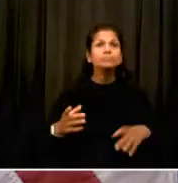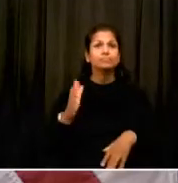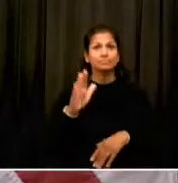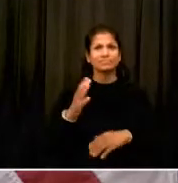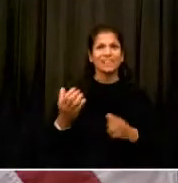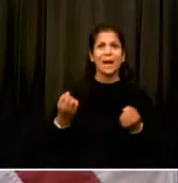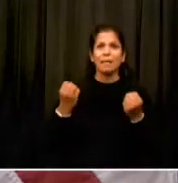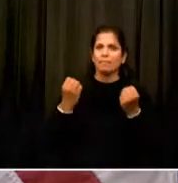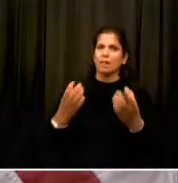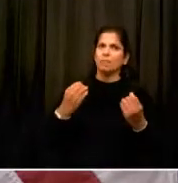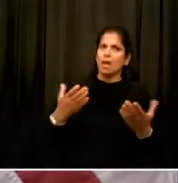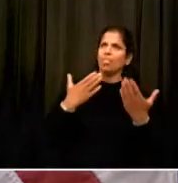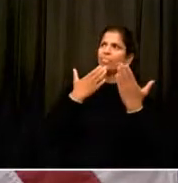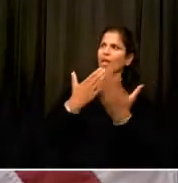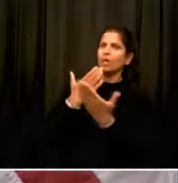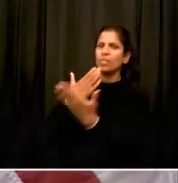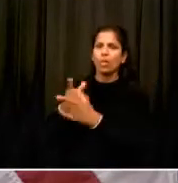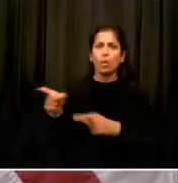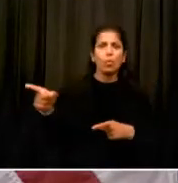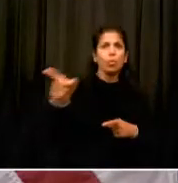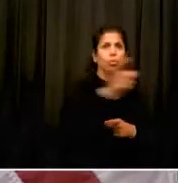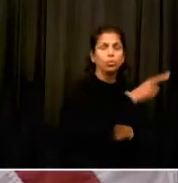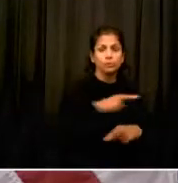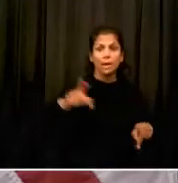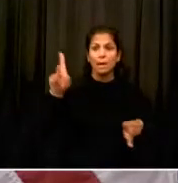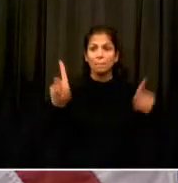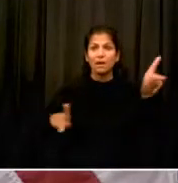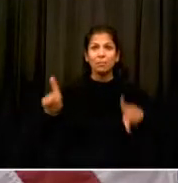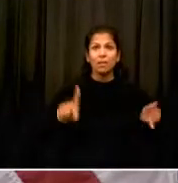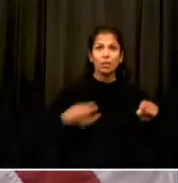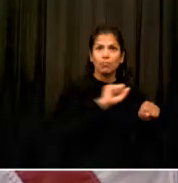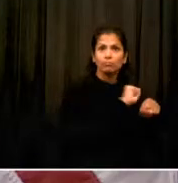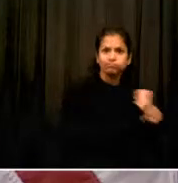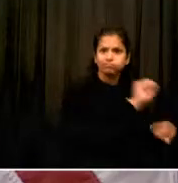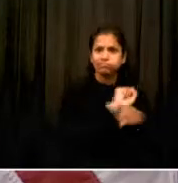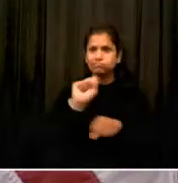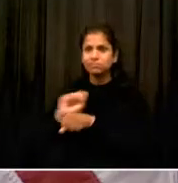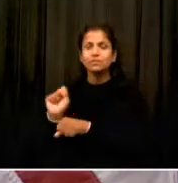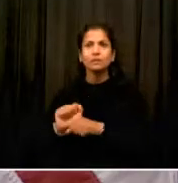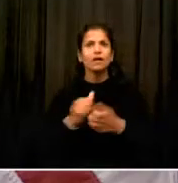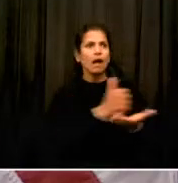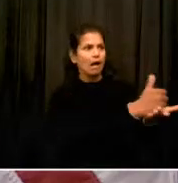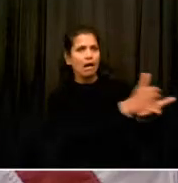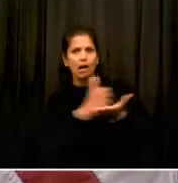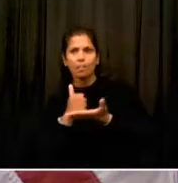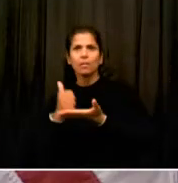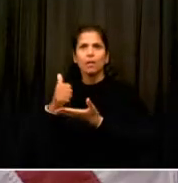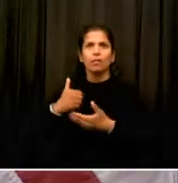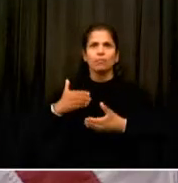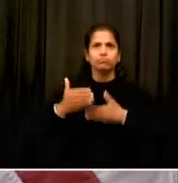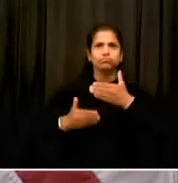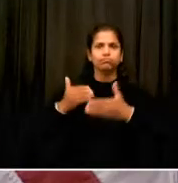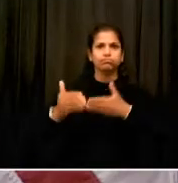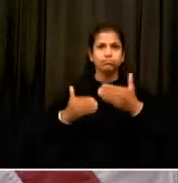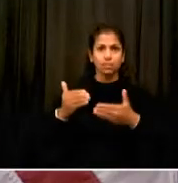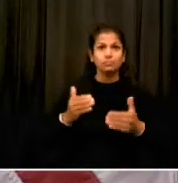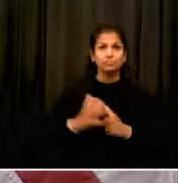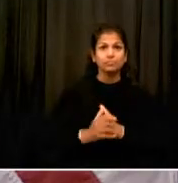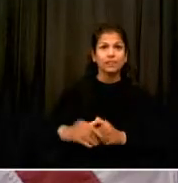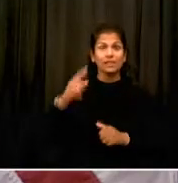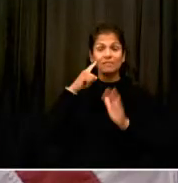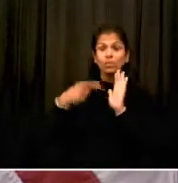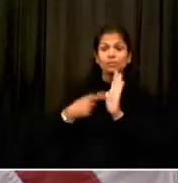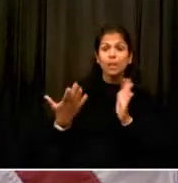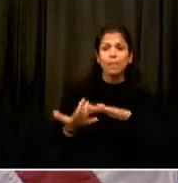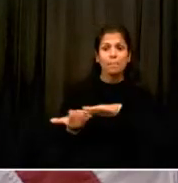And so many people worked hard in partnership to make it work for people. We had a great partnership with the MTA and the state to improve the subways